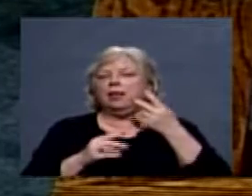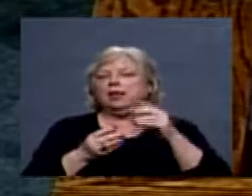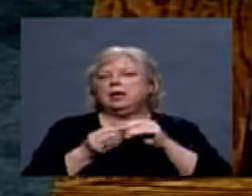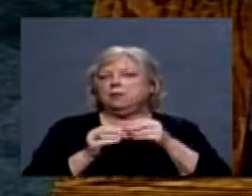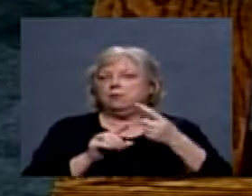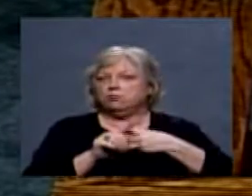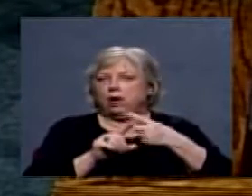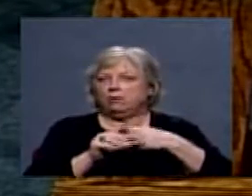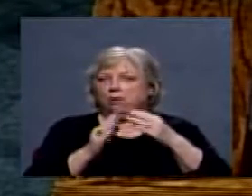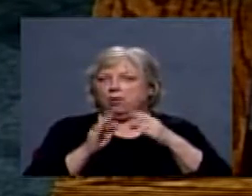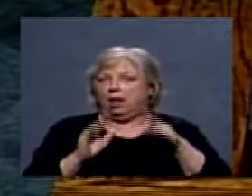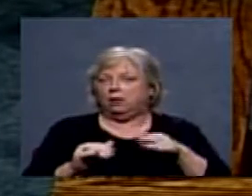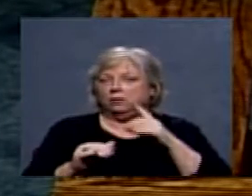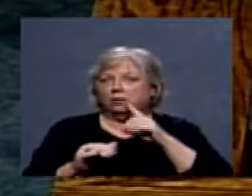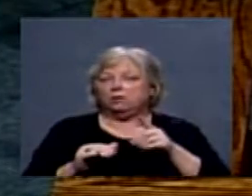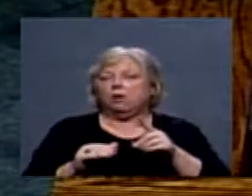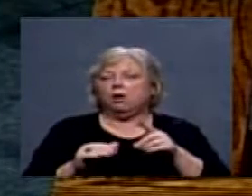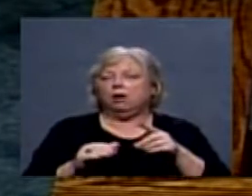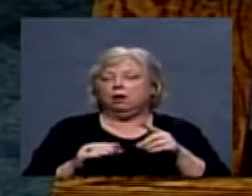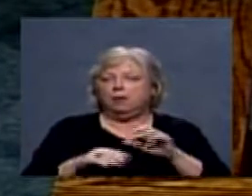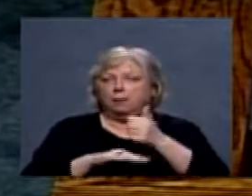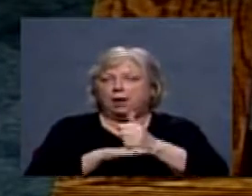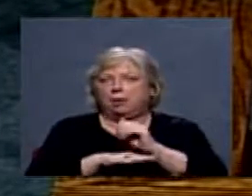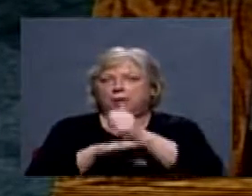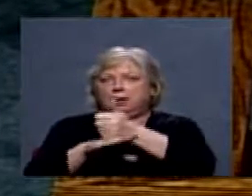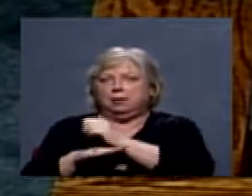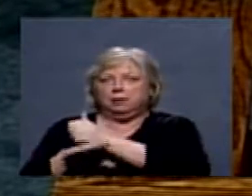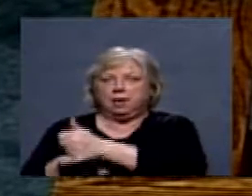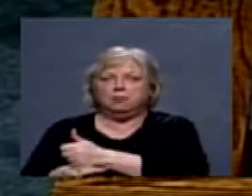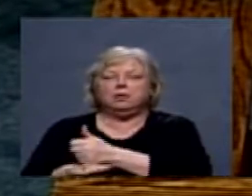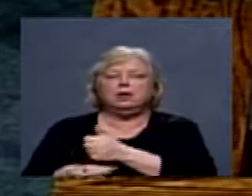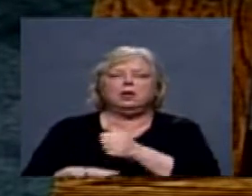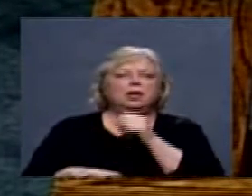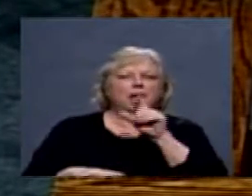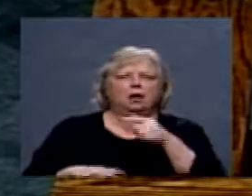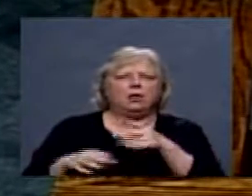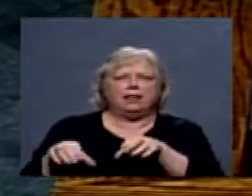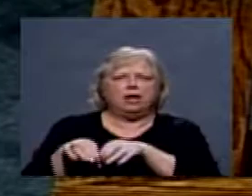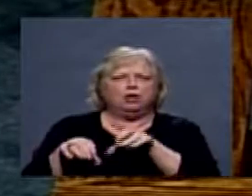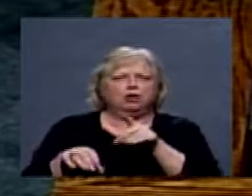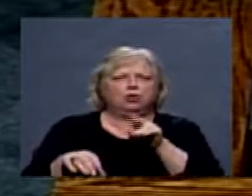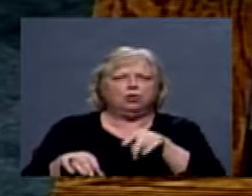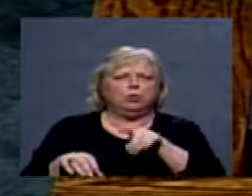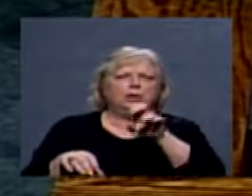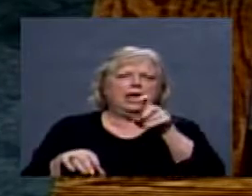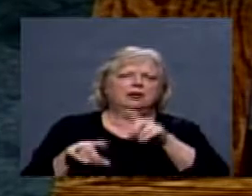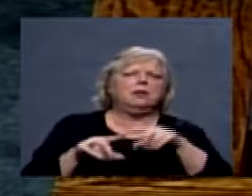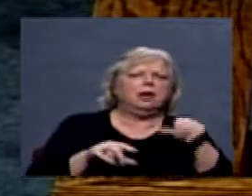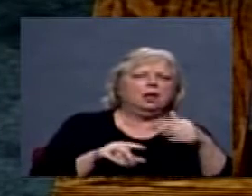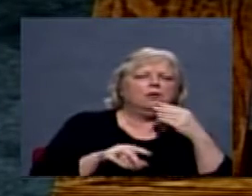property, even in the homes that are being rental, not necessarily just the duplexes. Adding